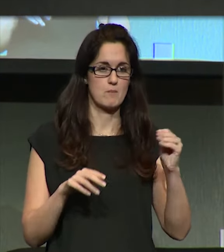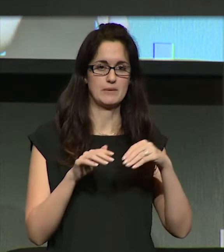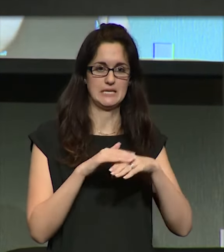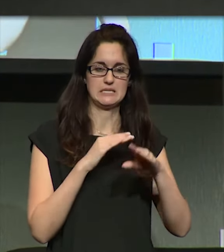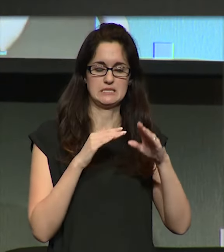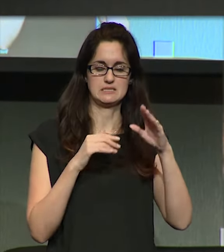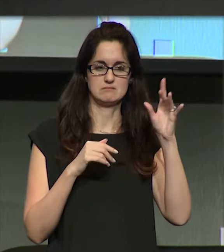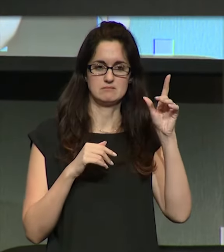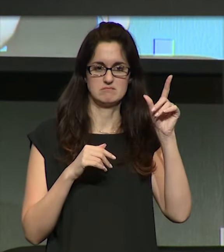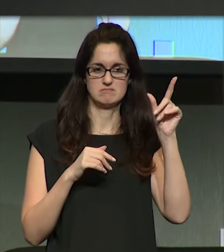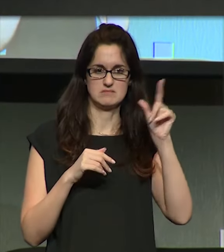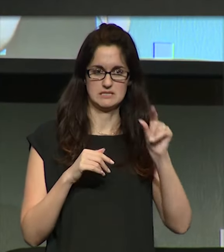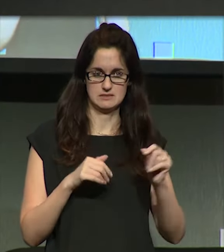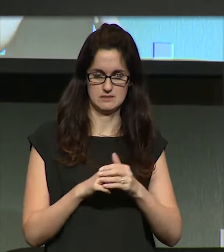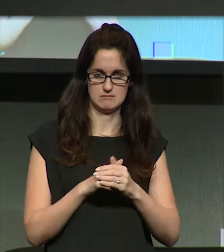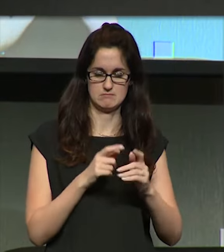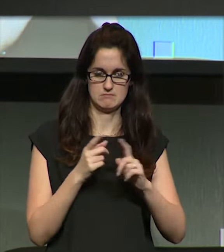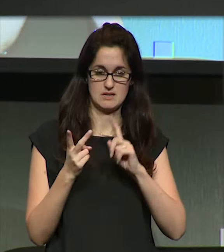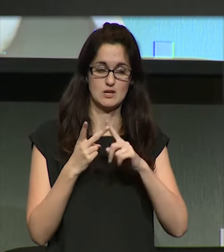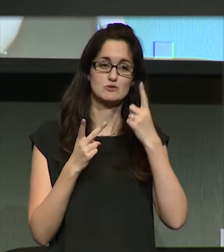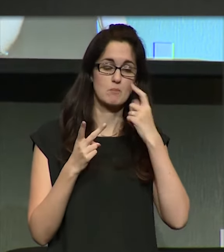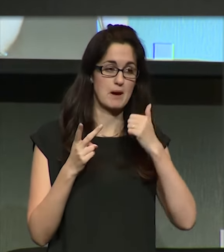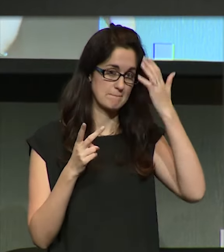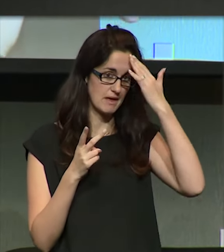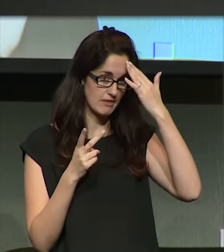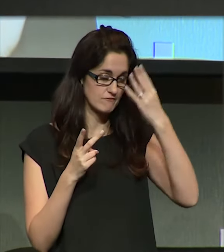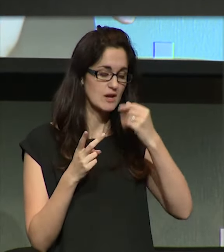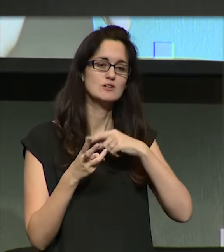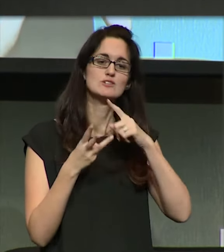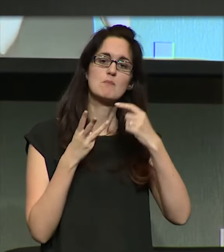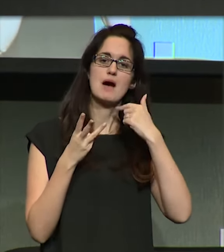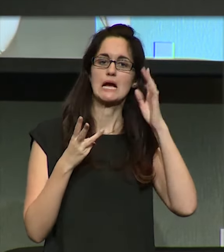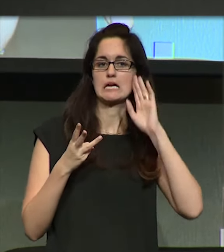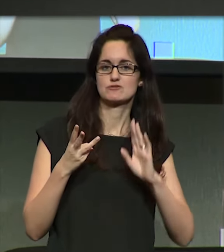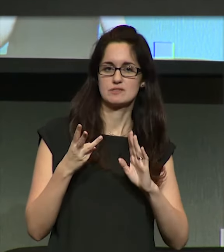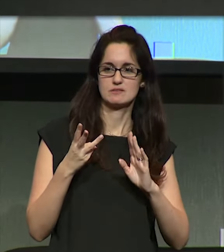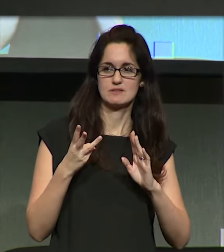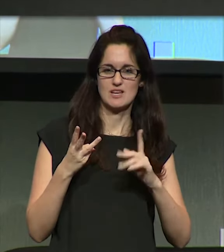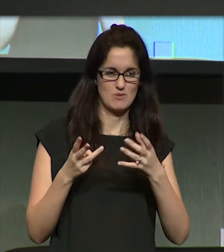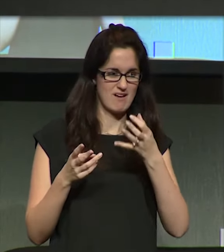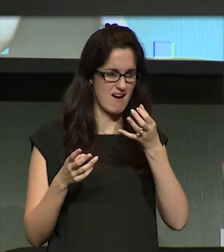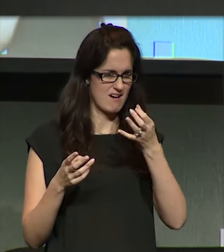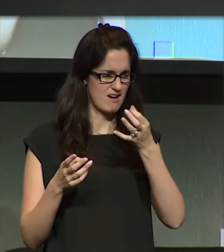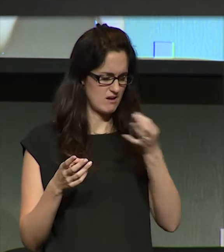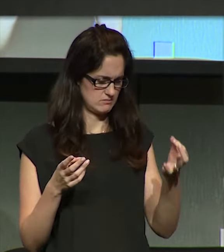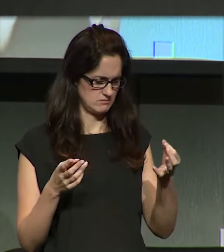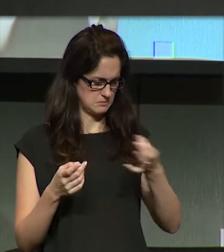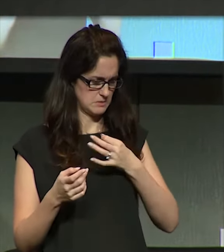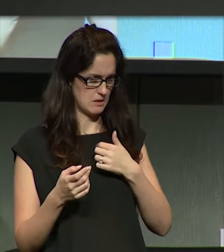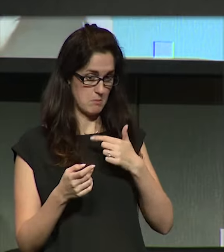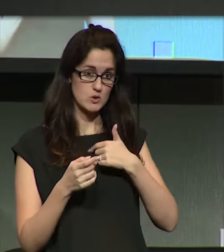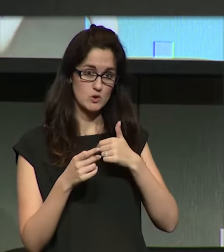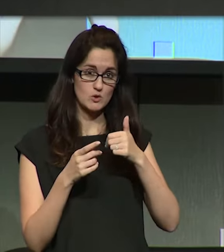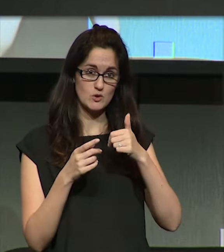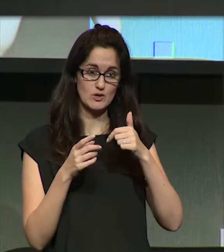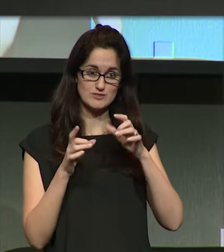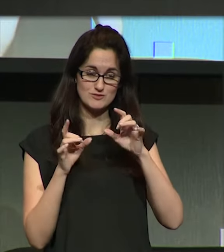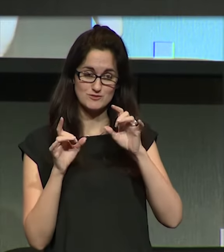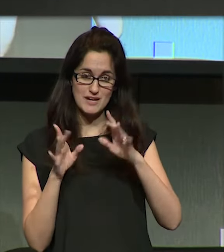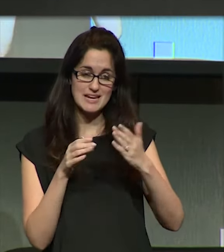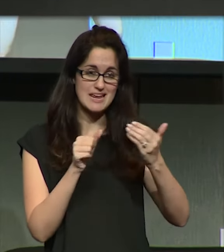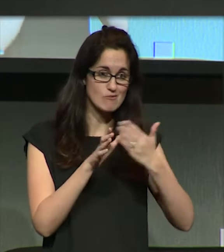Milianico. And you saw my mother and you saw my country and all of that. So you would say to me, well, what are you? Are you Italian or are you Aboriginal or are you Australian